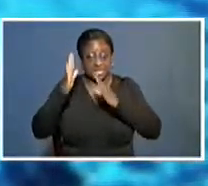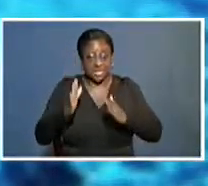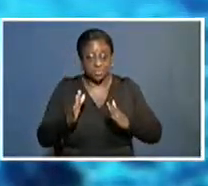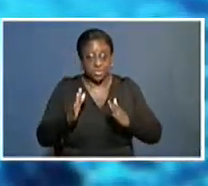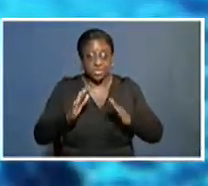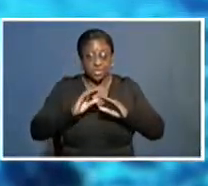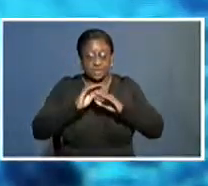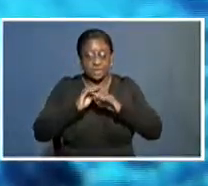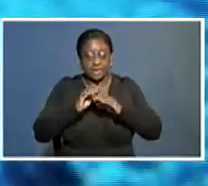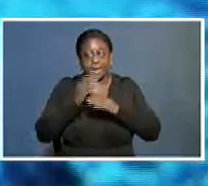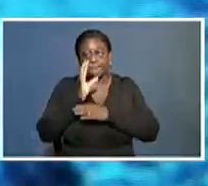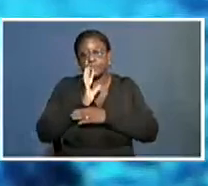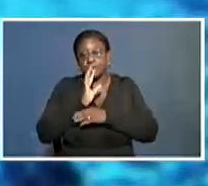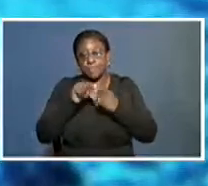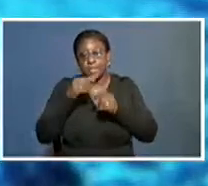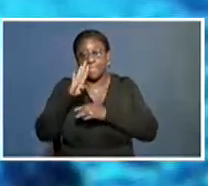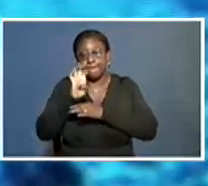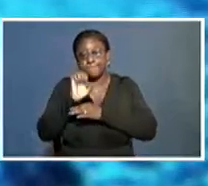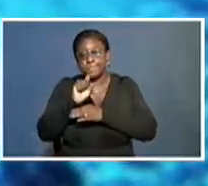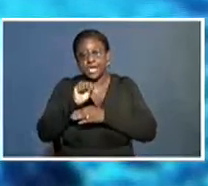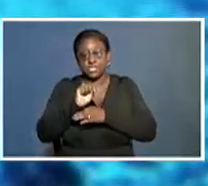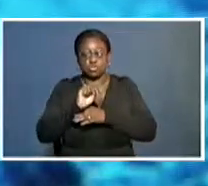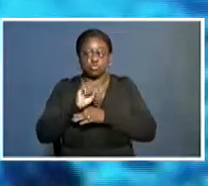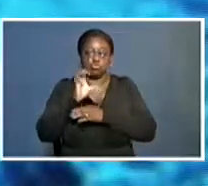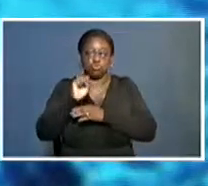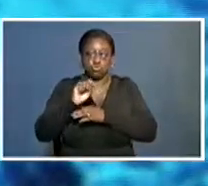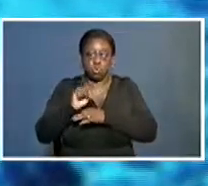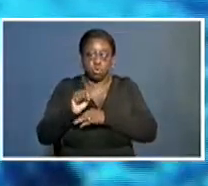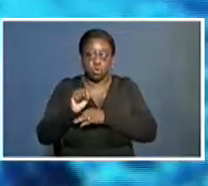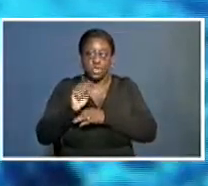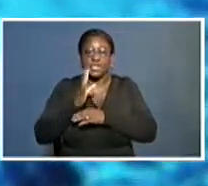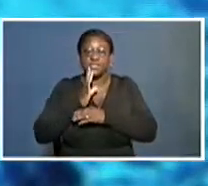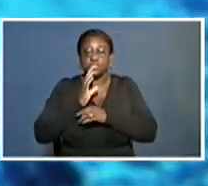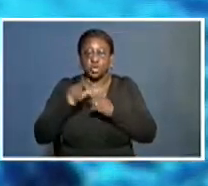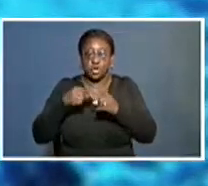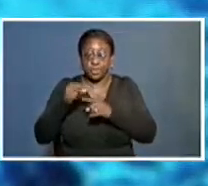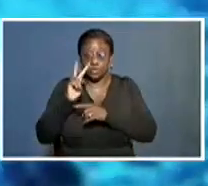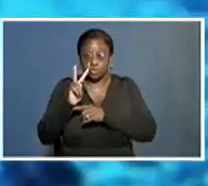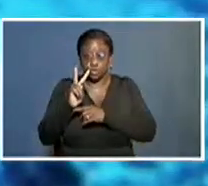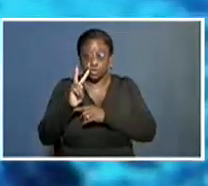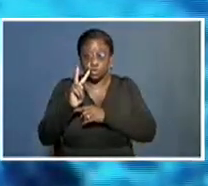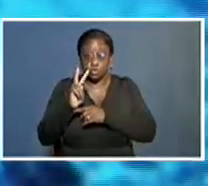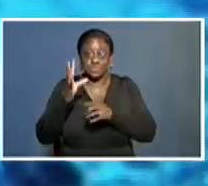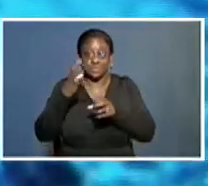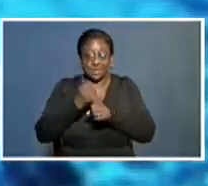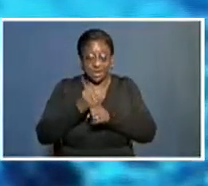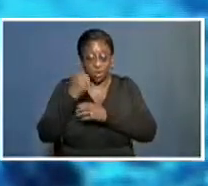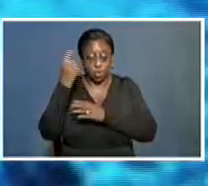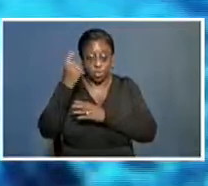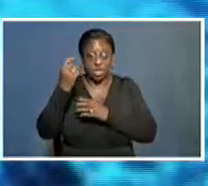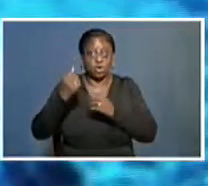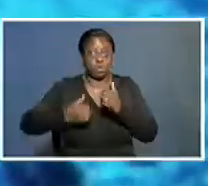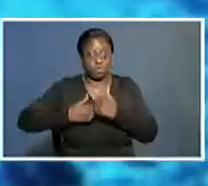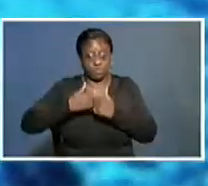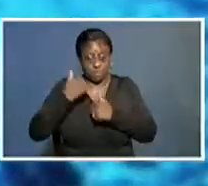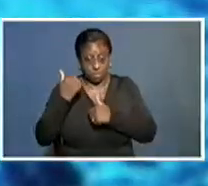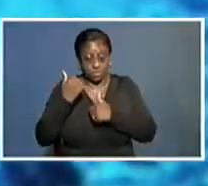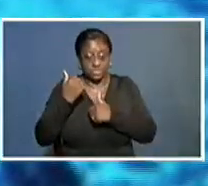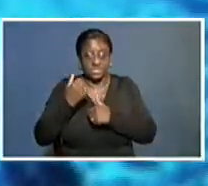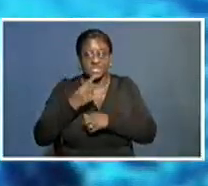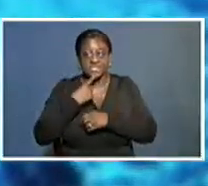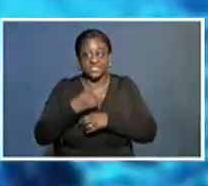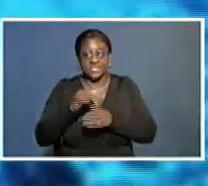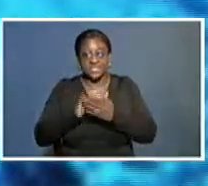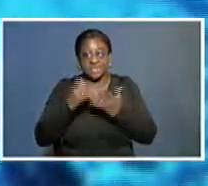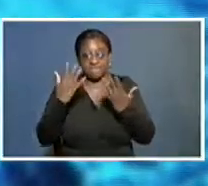200-meter breaststroke as well. Emmanuel Gadsden, 2 spots away from securing a lane in the semifinals. He finished 6th in his heat